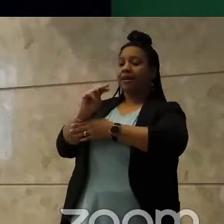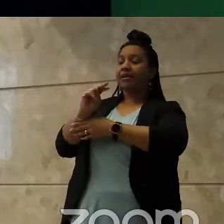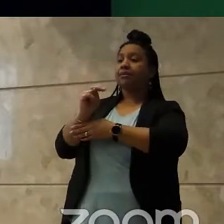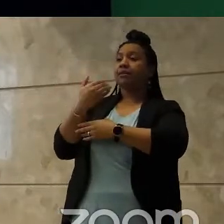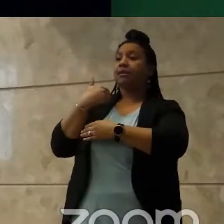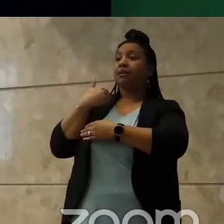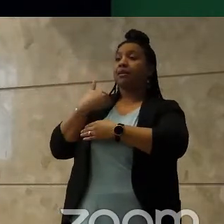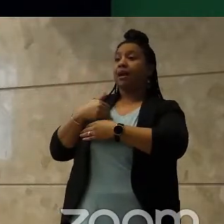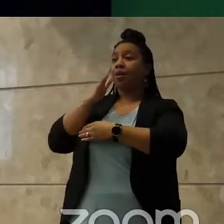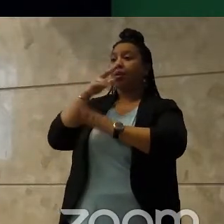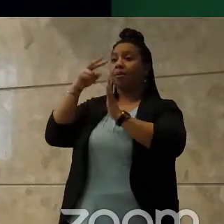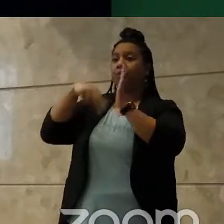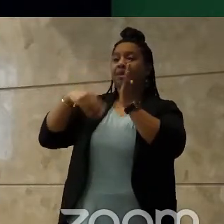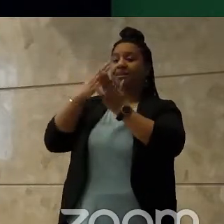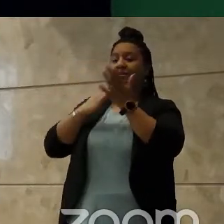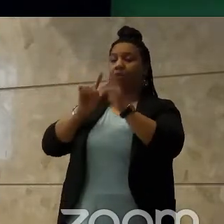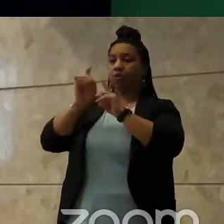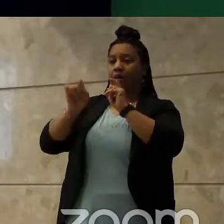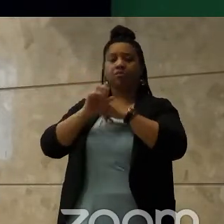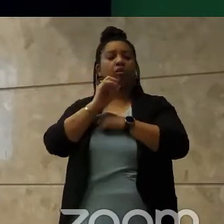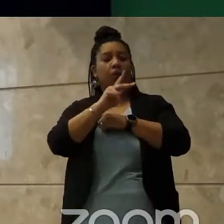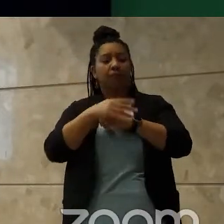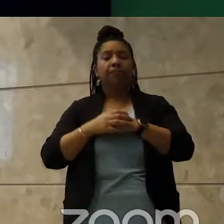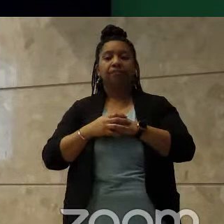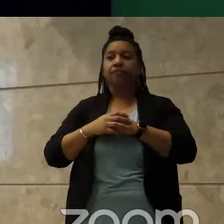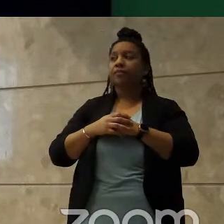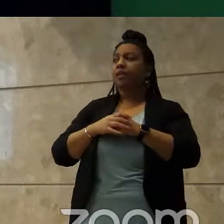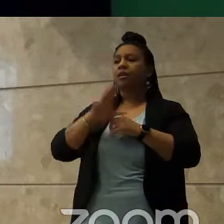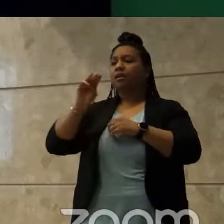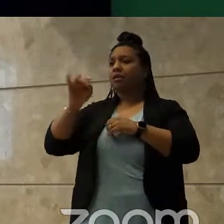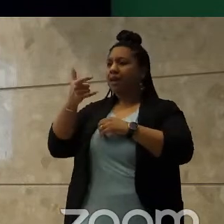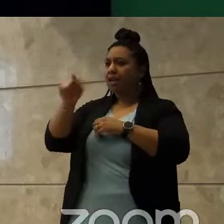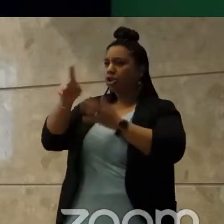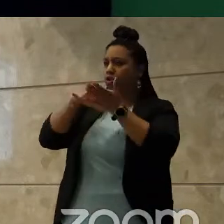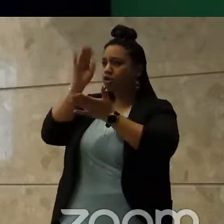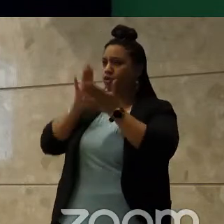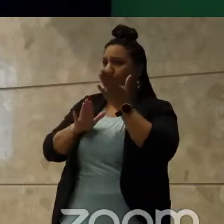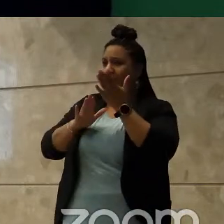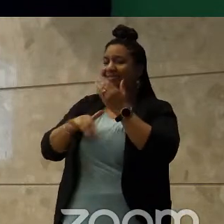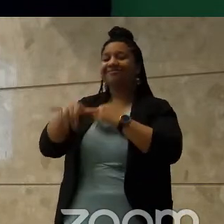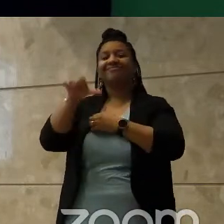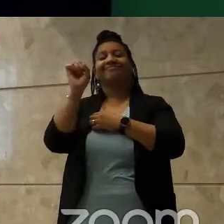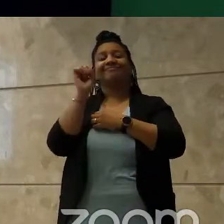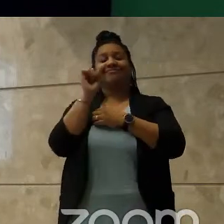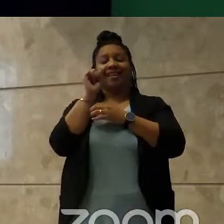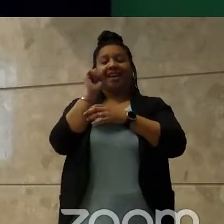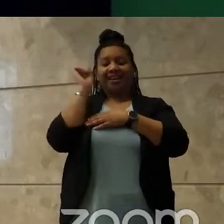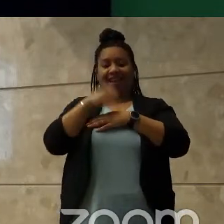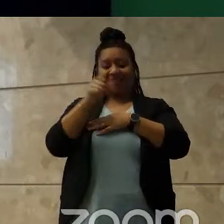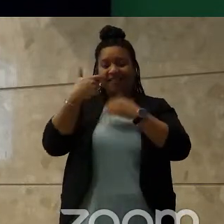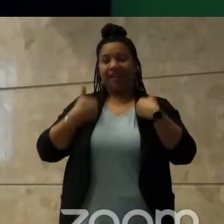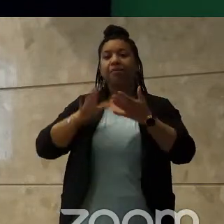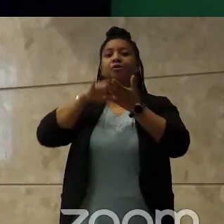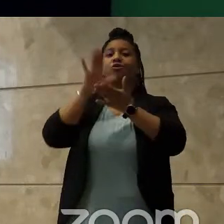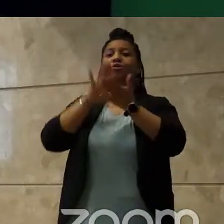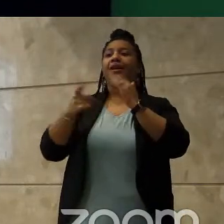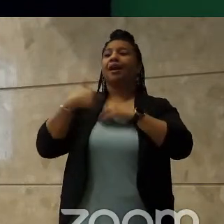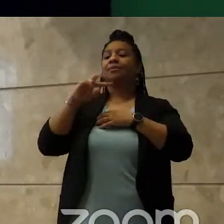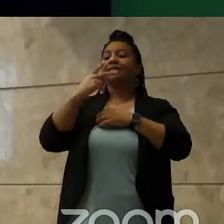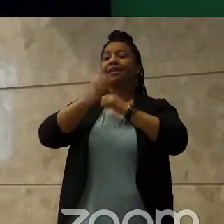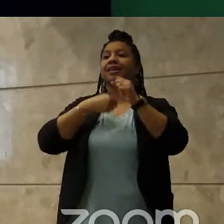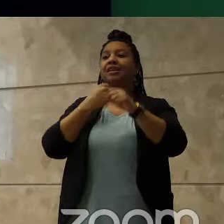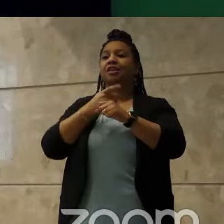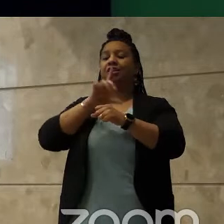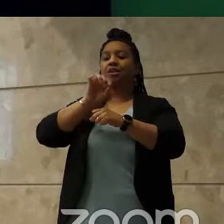am going to be reading some of the questions. Okay. So Megan, are you a student? I am a student, yes. Uh-huh. I am a second year DO